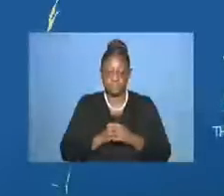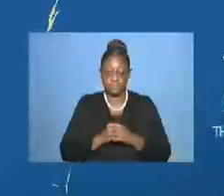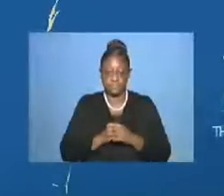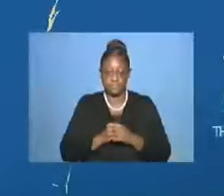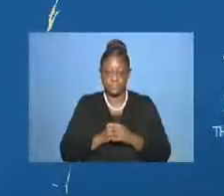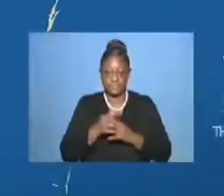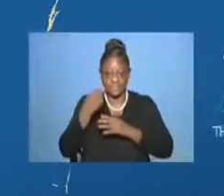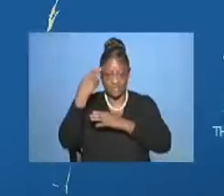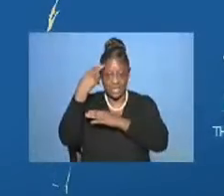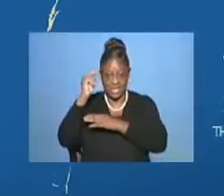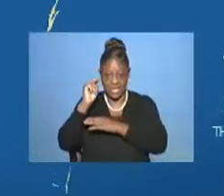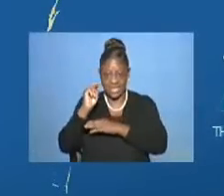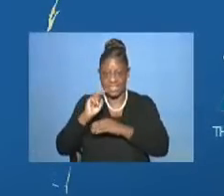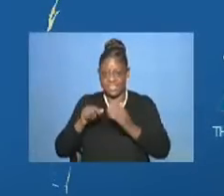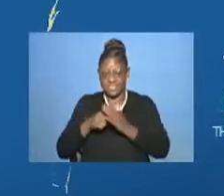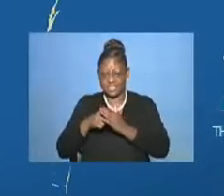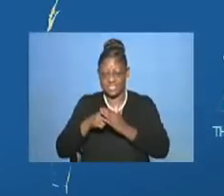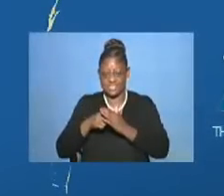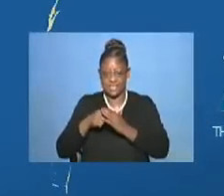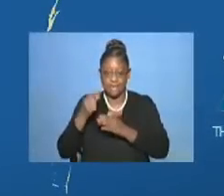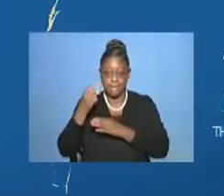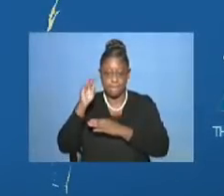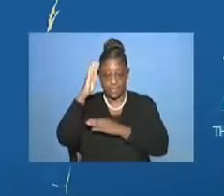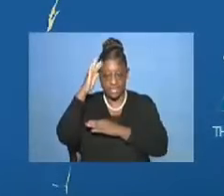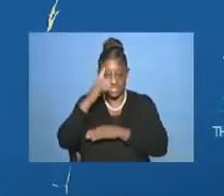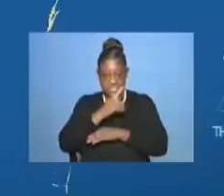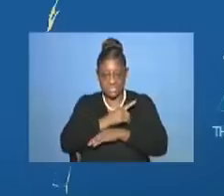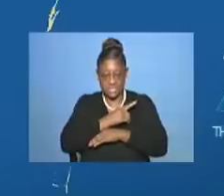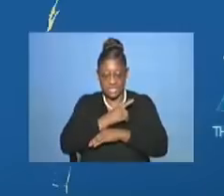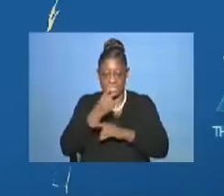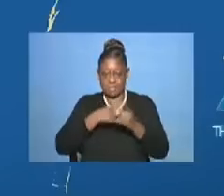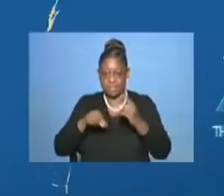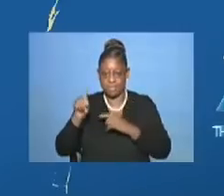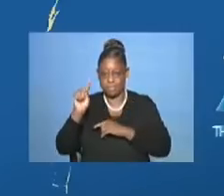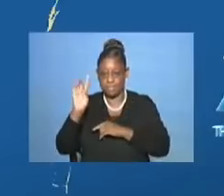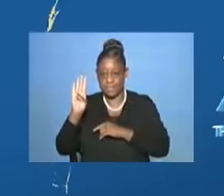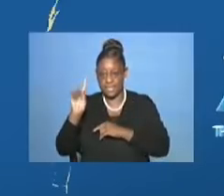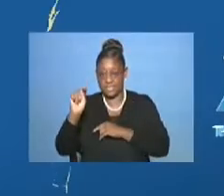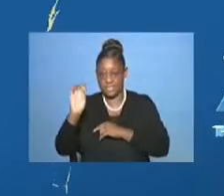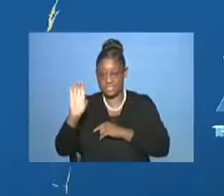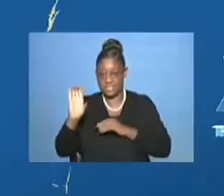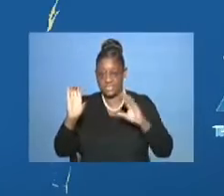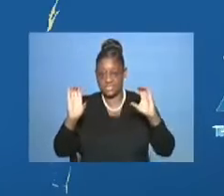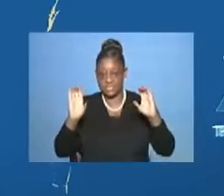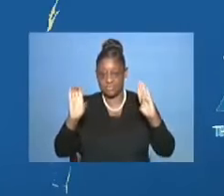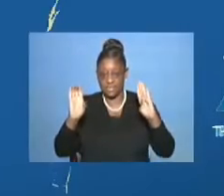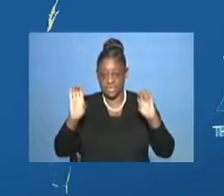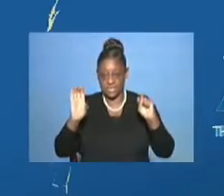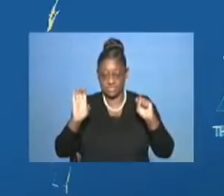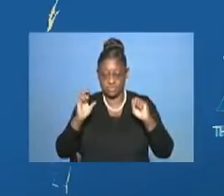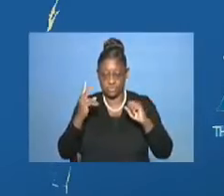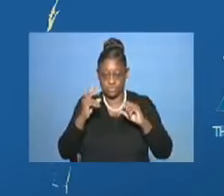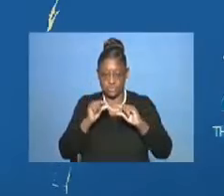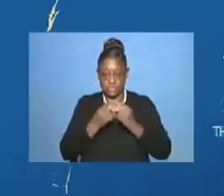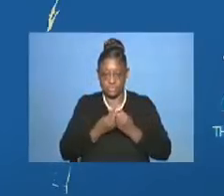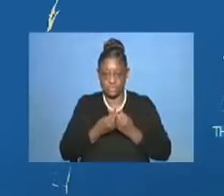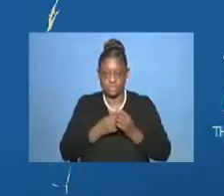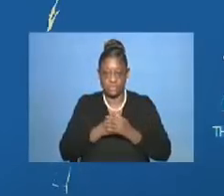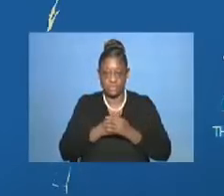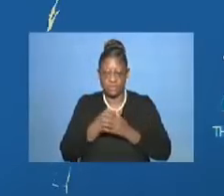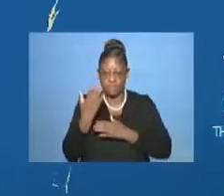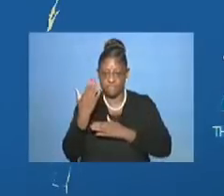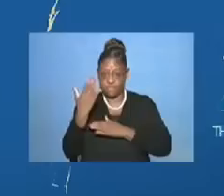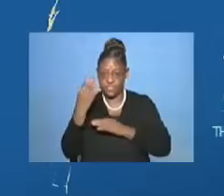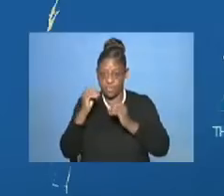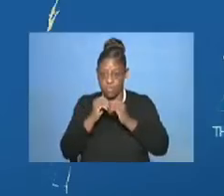Hi, this is Chief Meteorologist Basil Dane with a tropical weather update brought to you by BTC and CBS Bahamas. 15 days remaining in the official